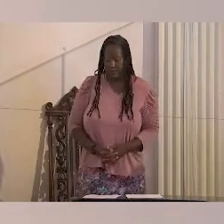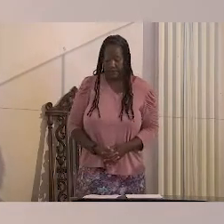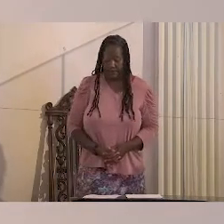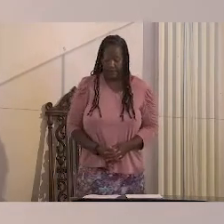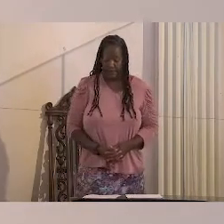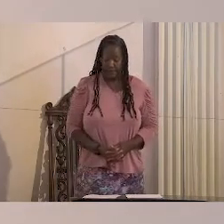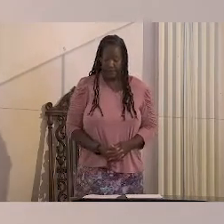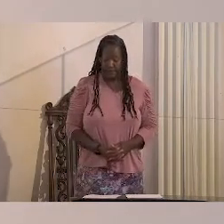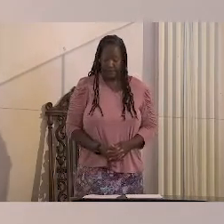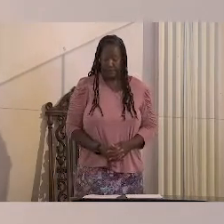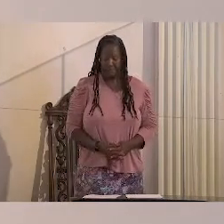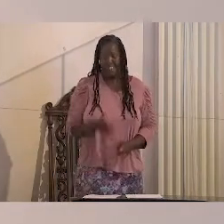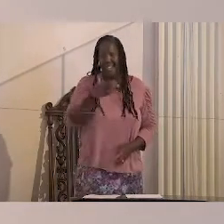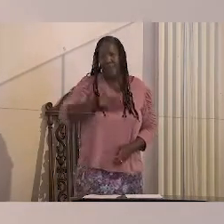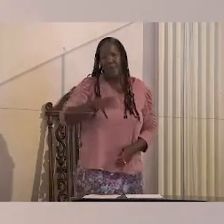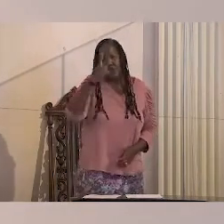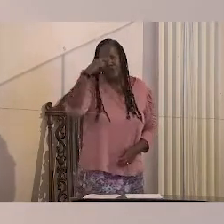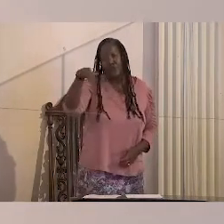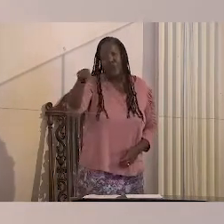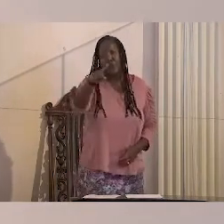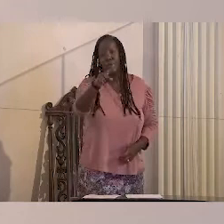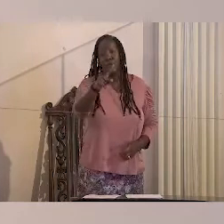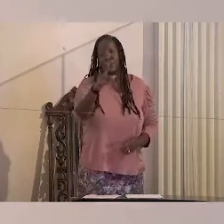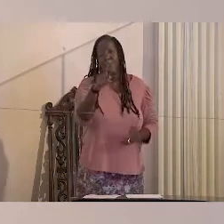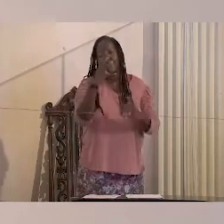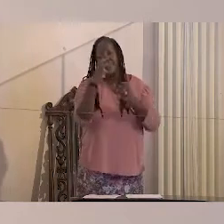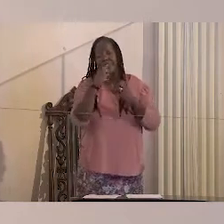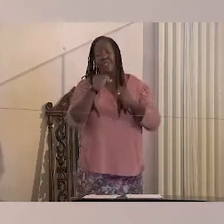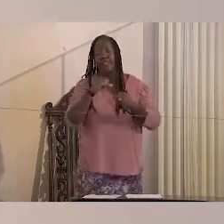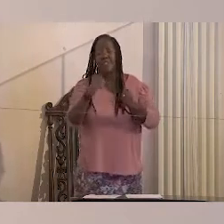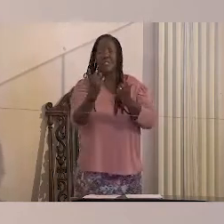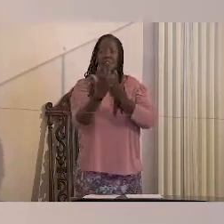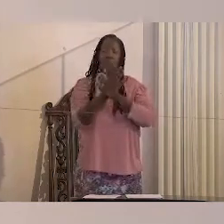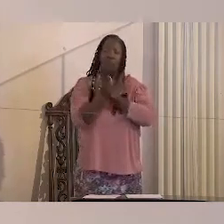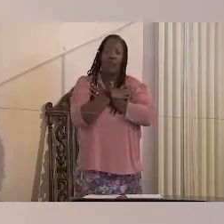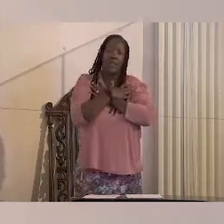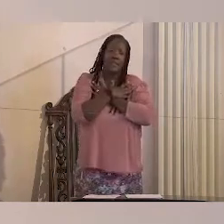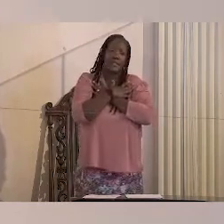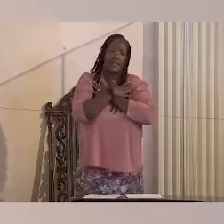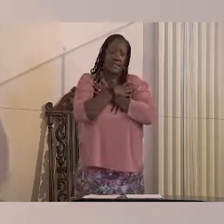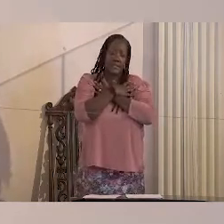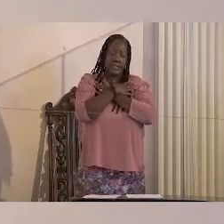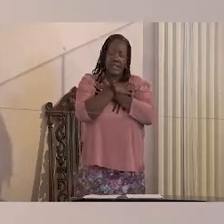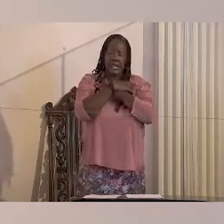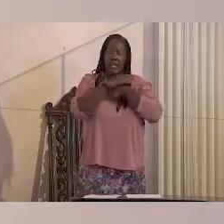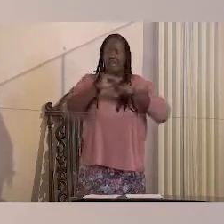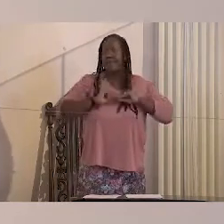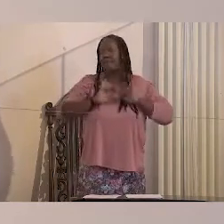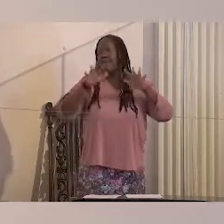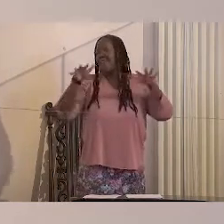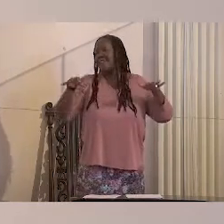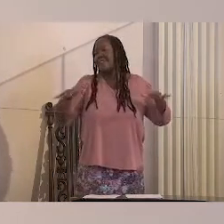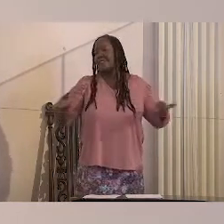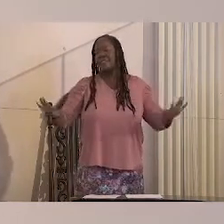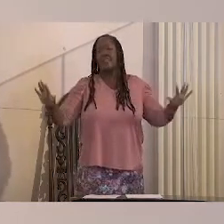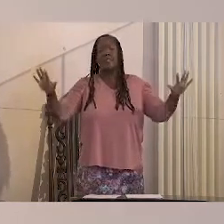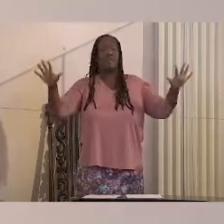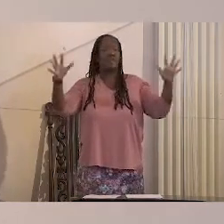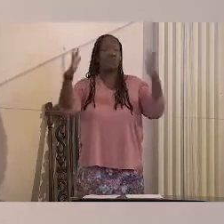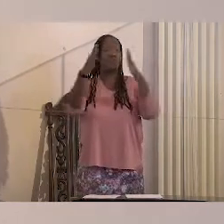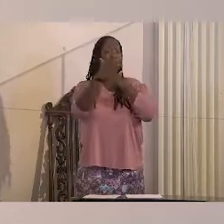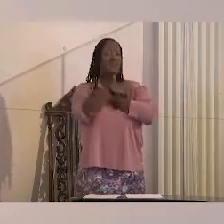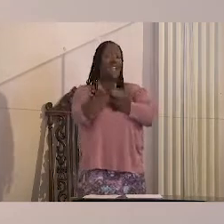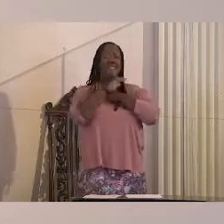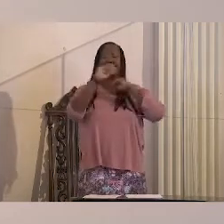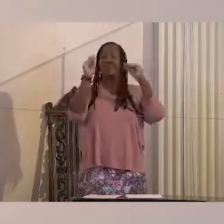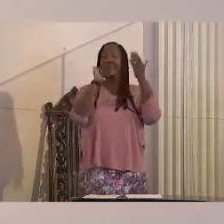I wish for you the sacredness of rest, expansive, sprawling rest, uninterrupted. I love